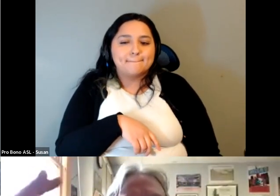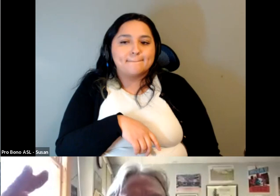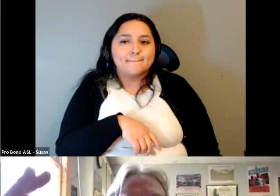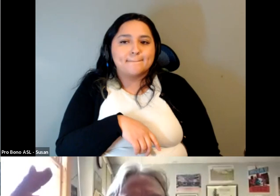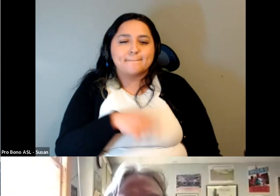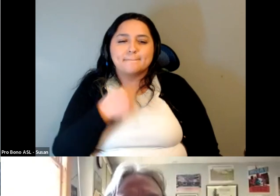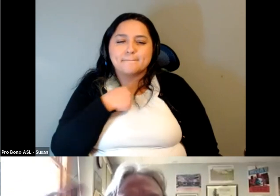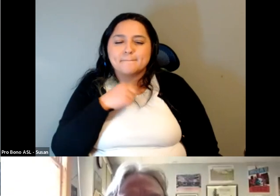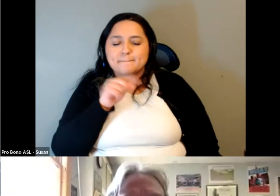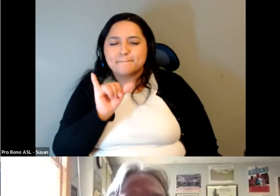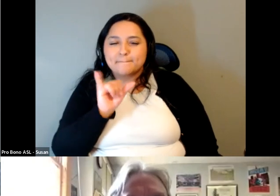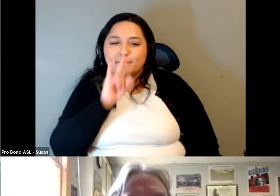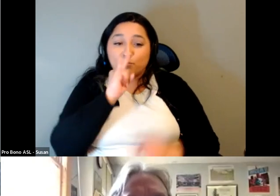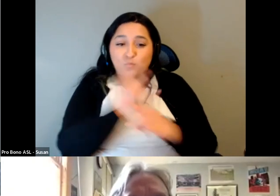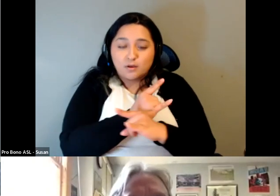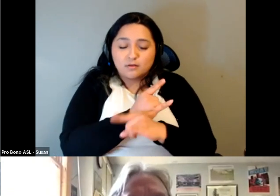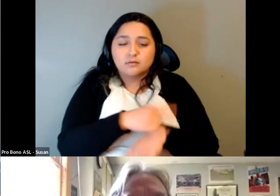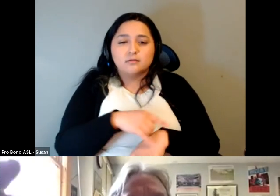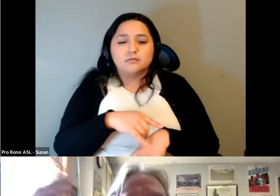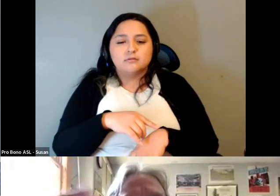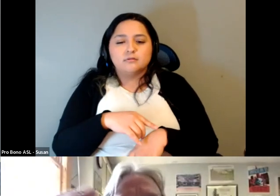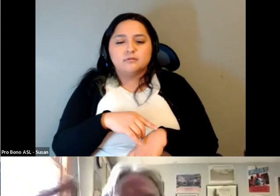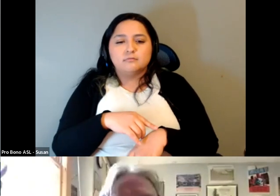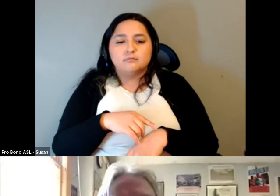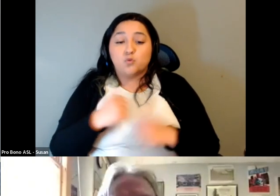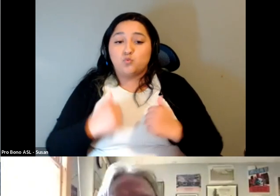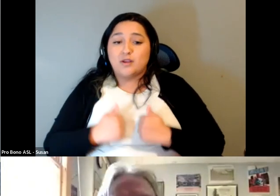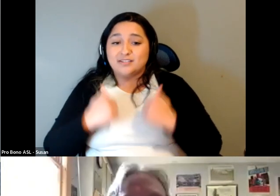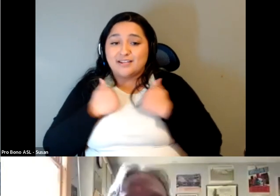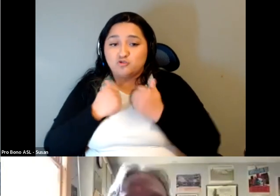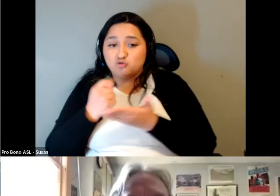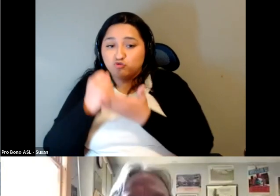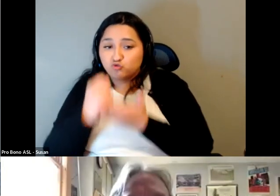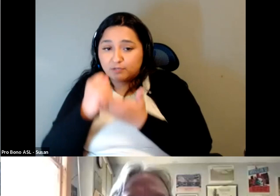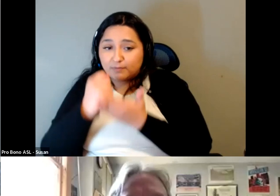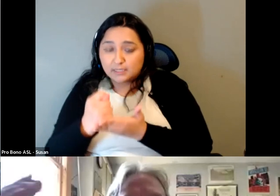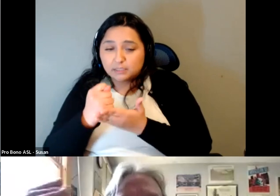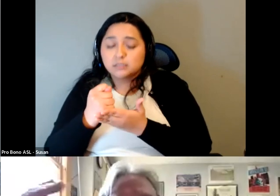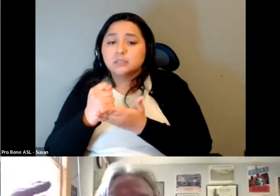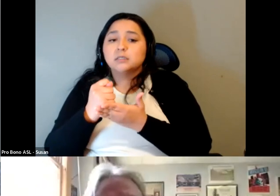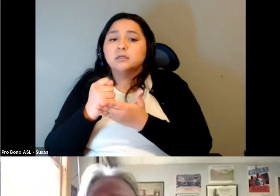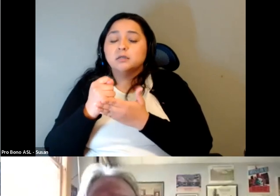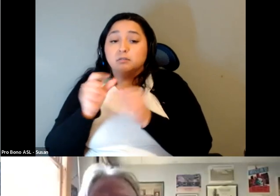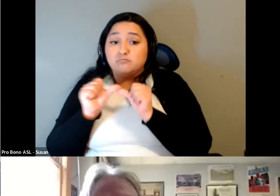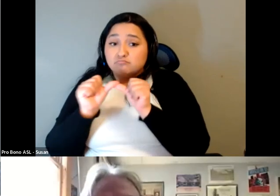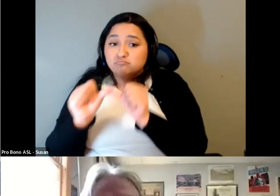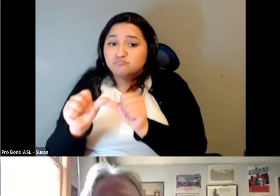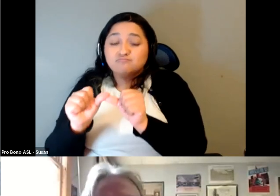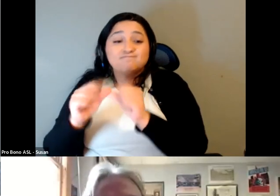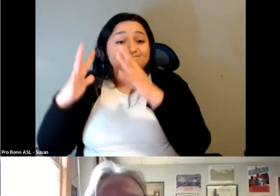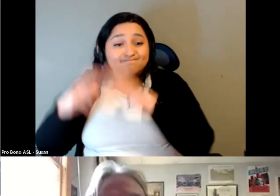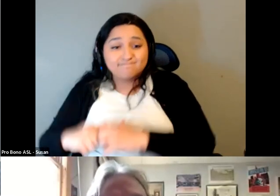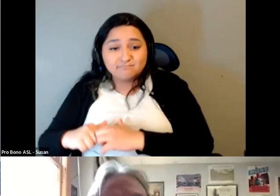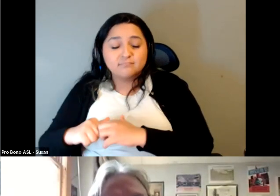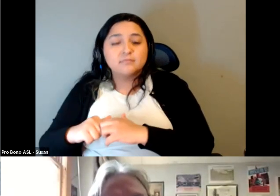treatment and the decimation of it, and then people become unhoused, and now you create